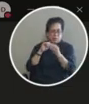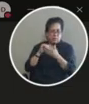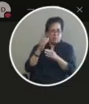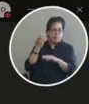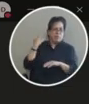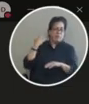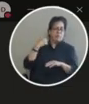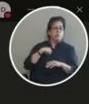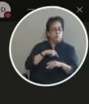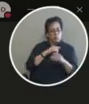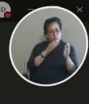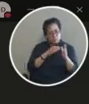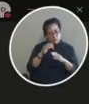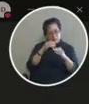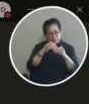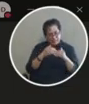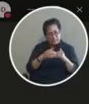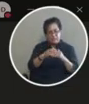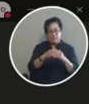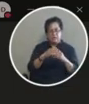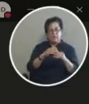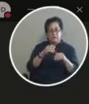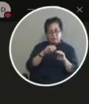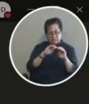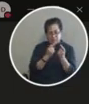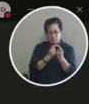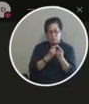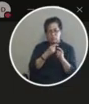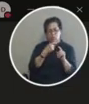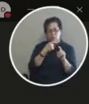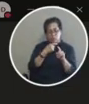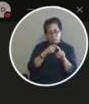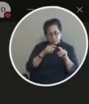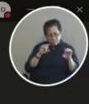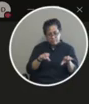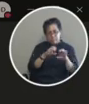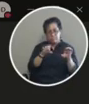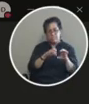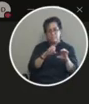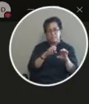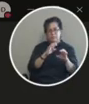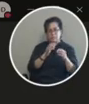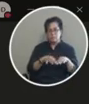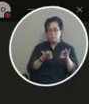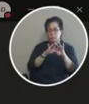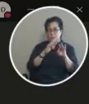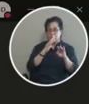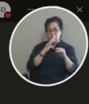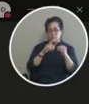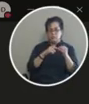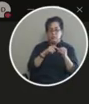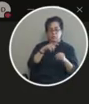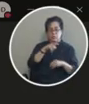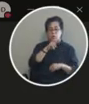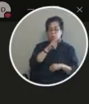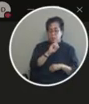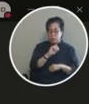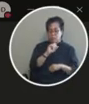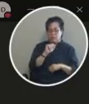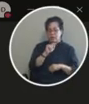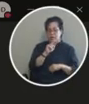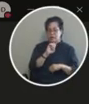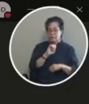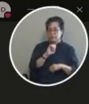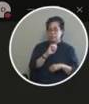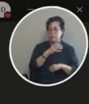did plan ahead. This council was proactive. And I think it's important for us to talk about us being proactive and being able to be